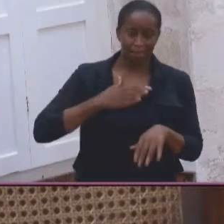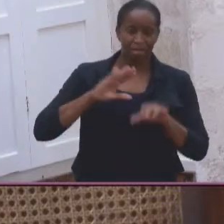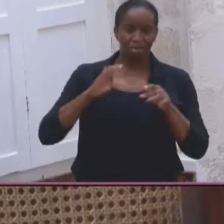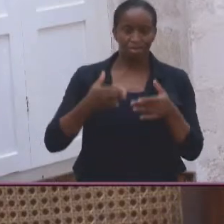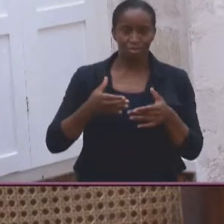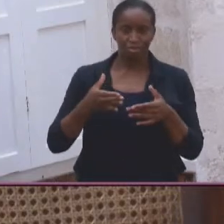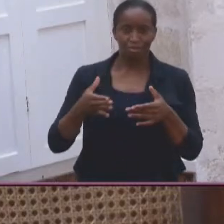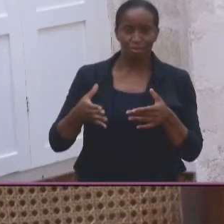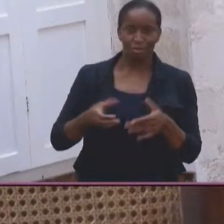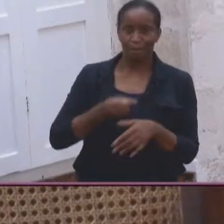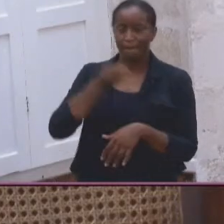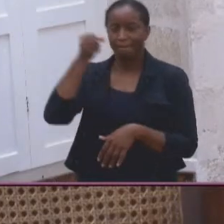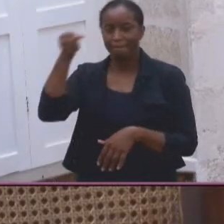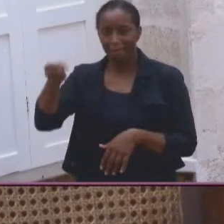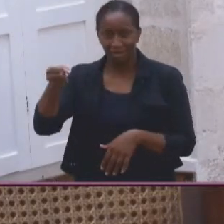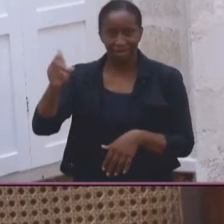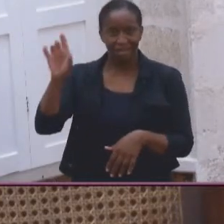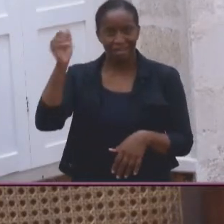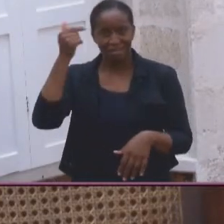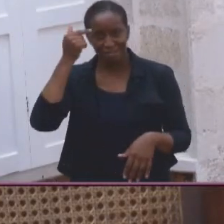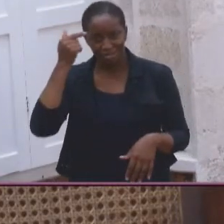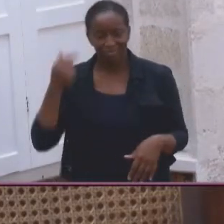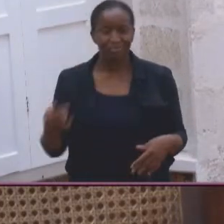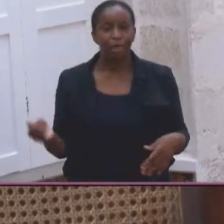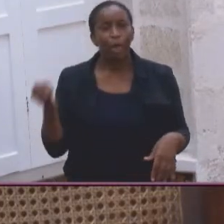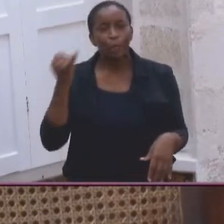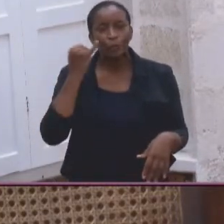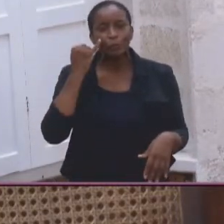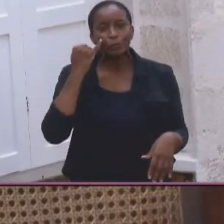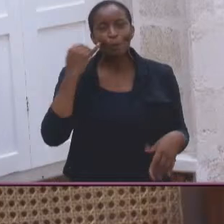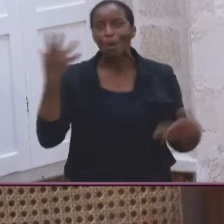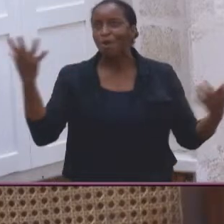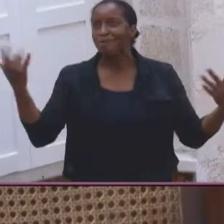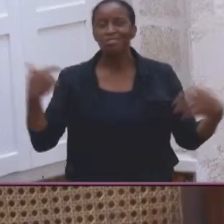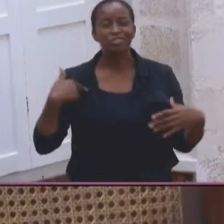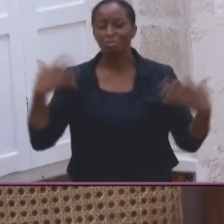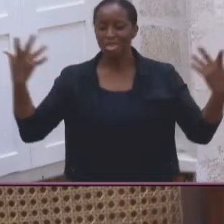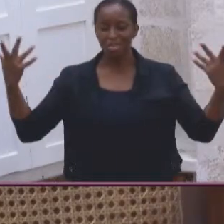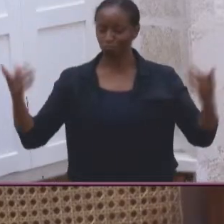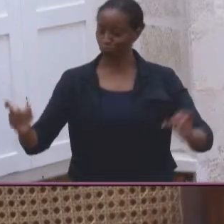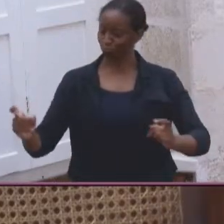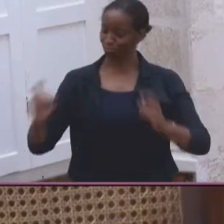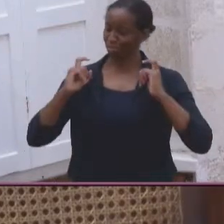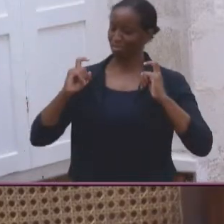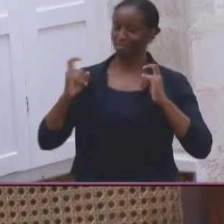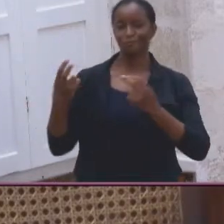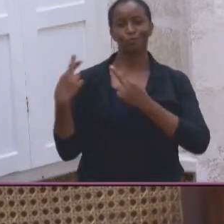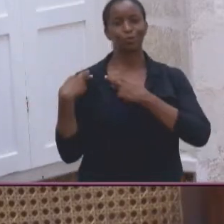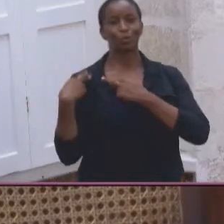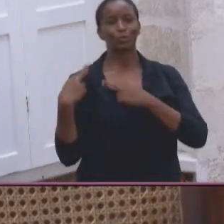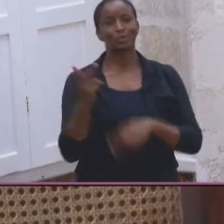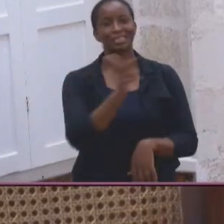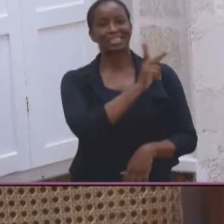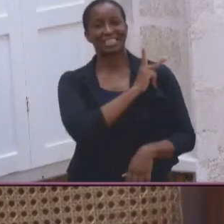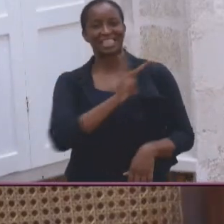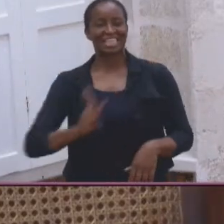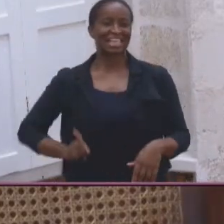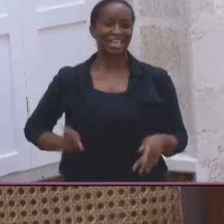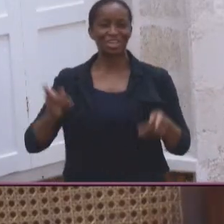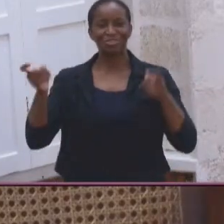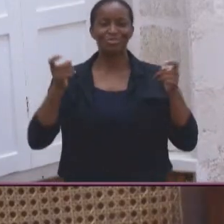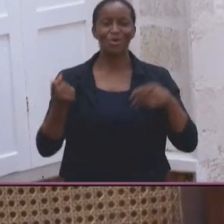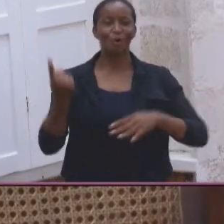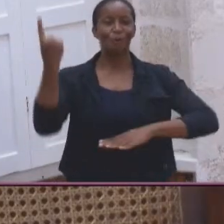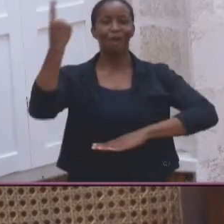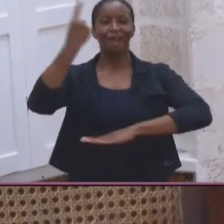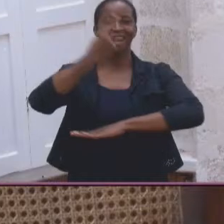What if I was king for a day? Is that how they say it, right? What if I was king for a day? And sir, for me,